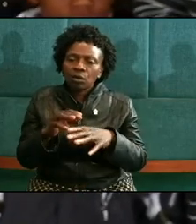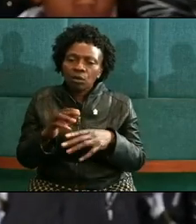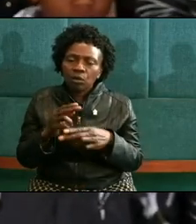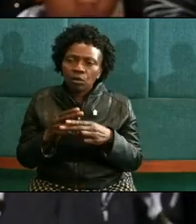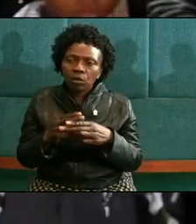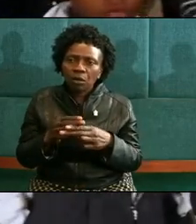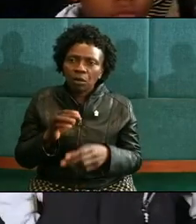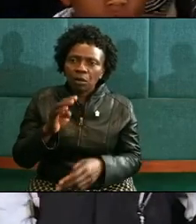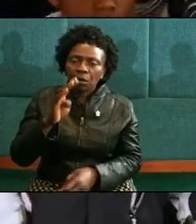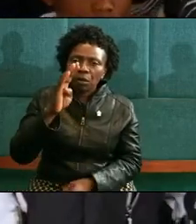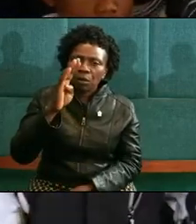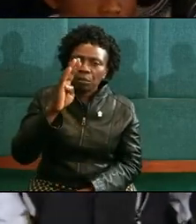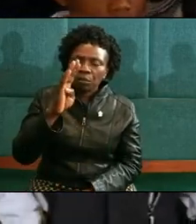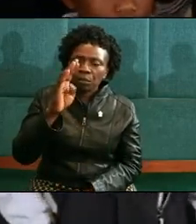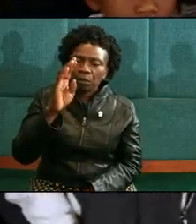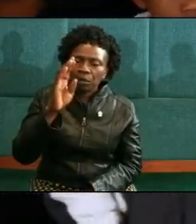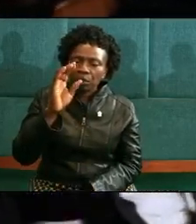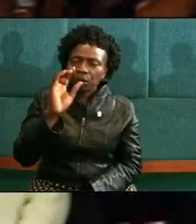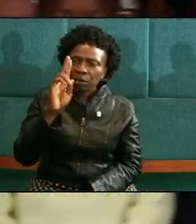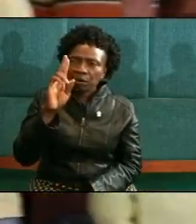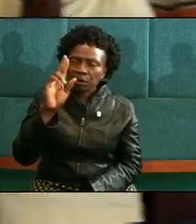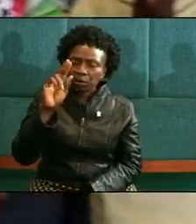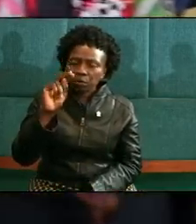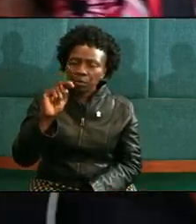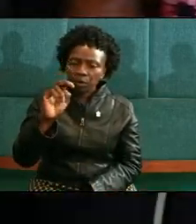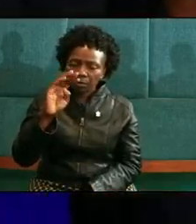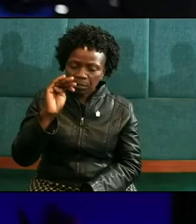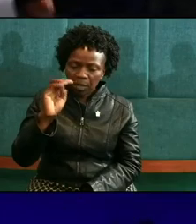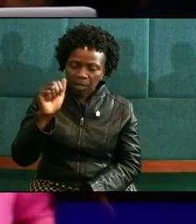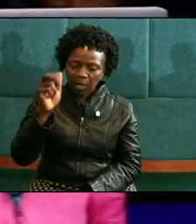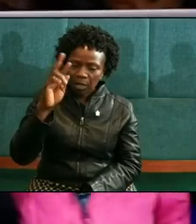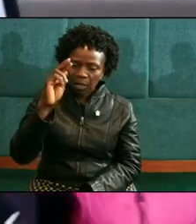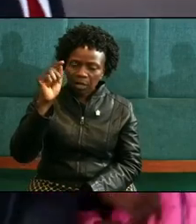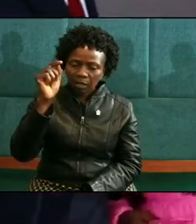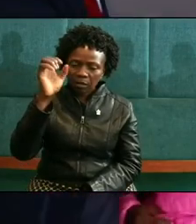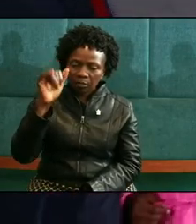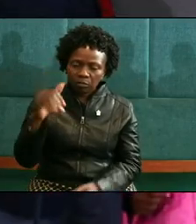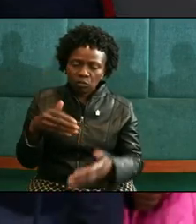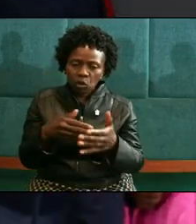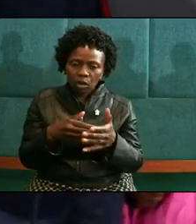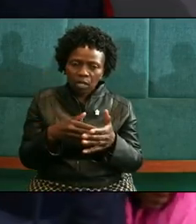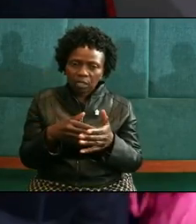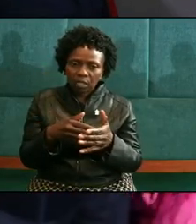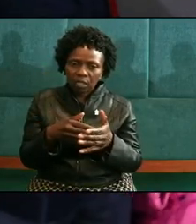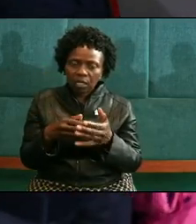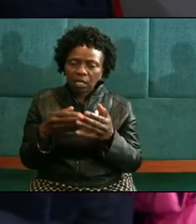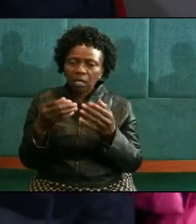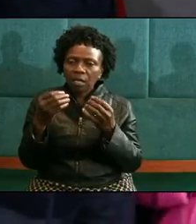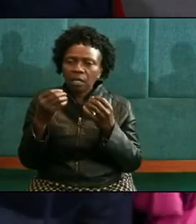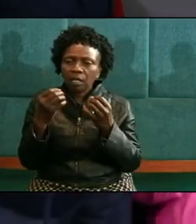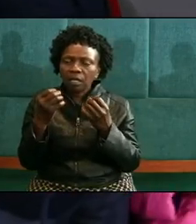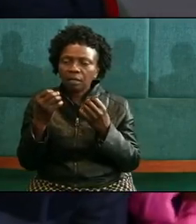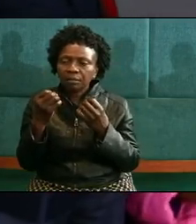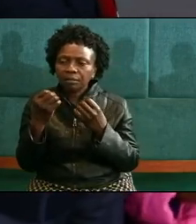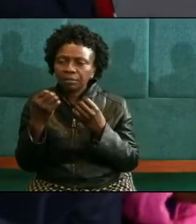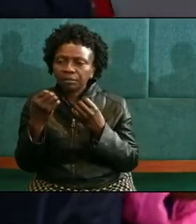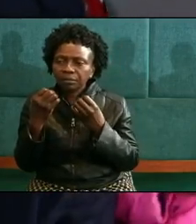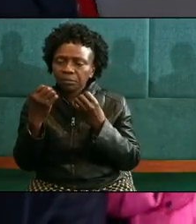those? Medications given to young children to hold back their puberty process,